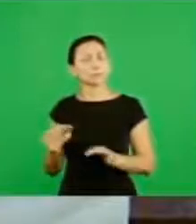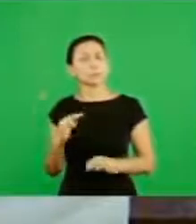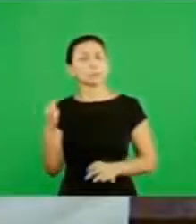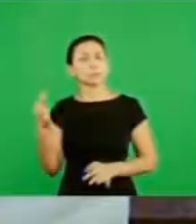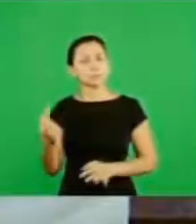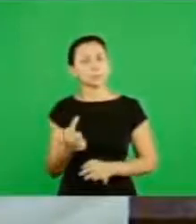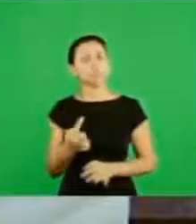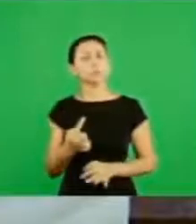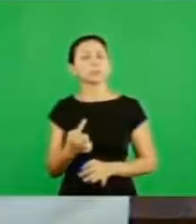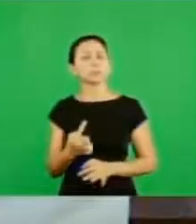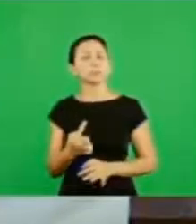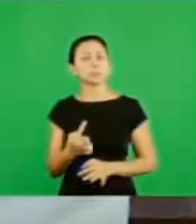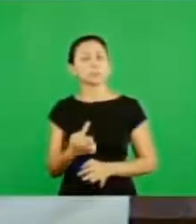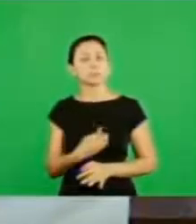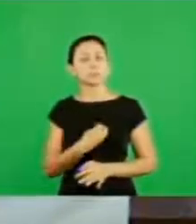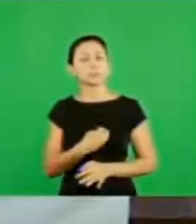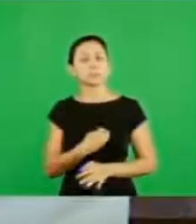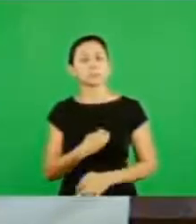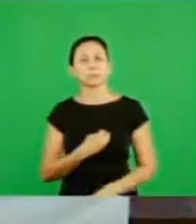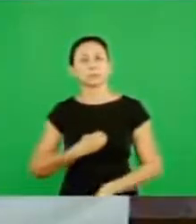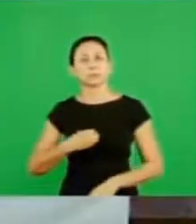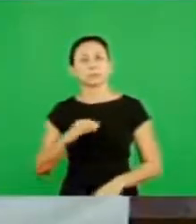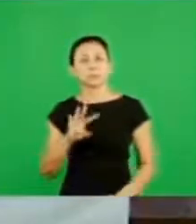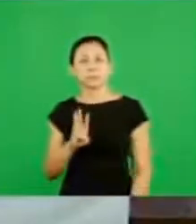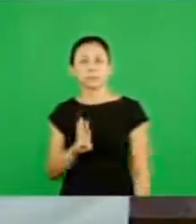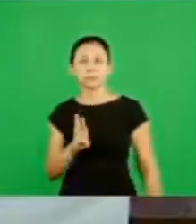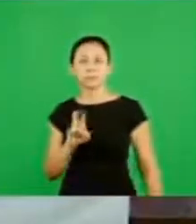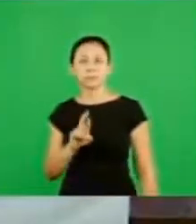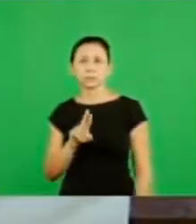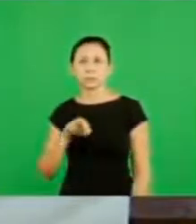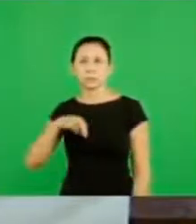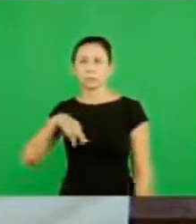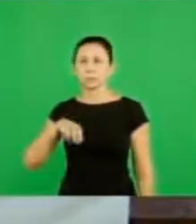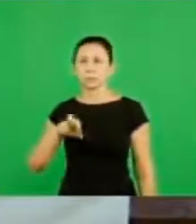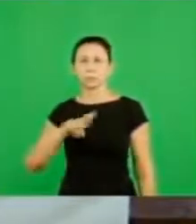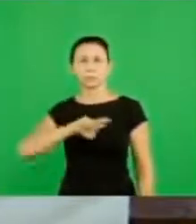philosophy. Engel also.